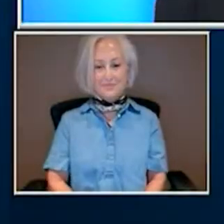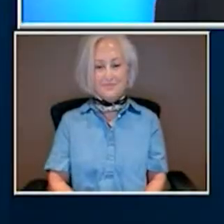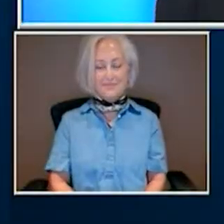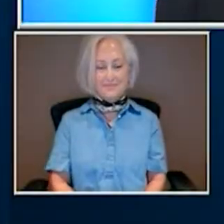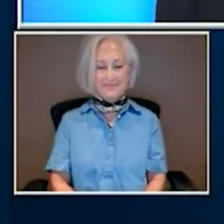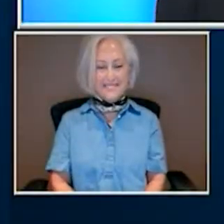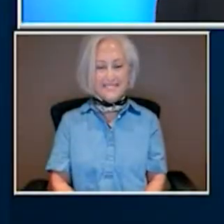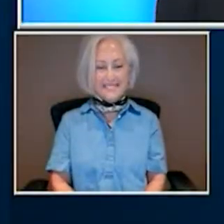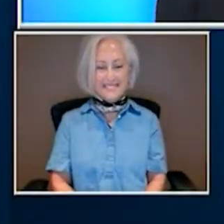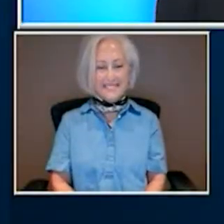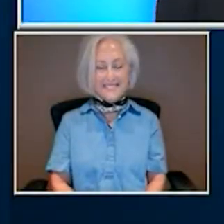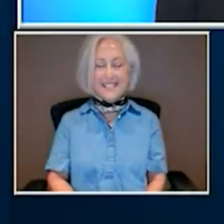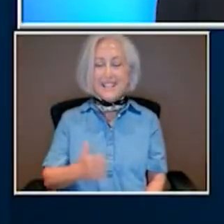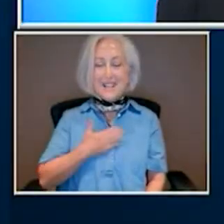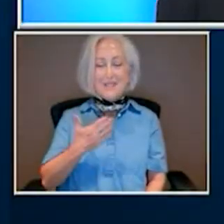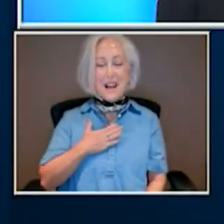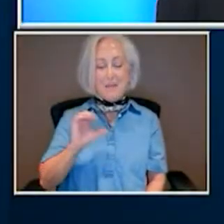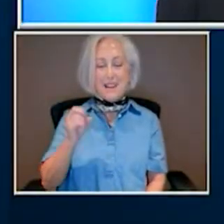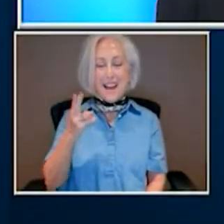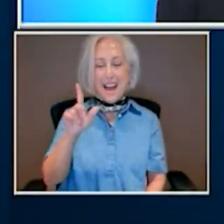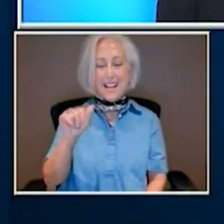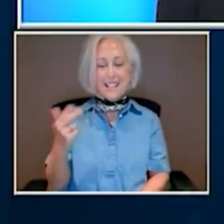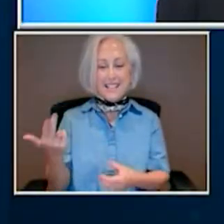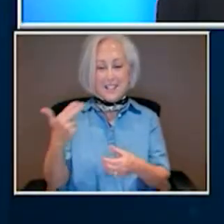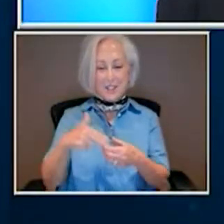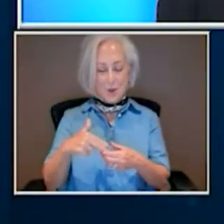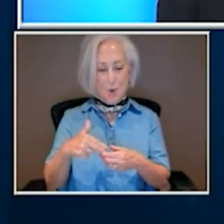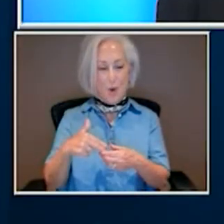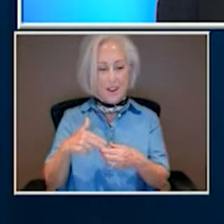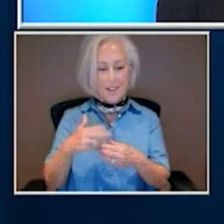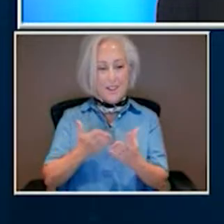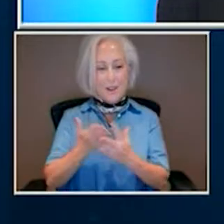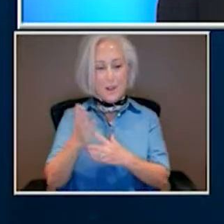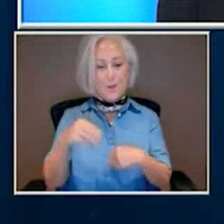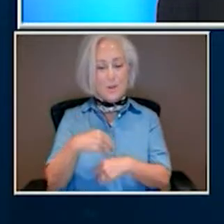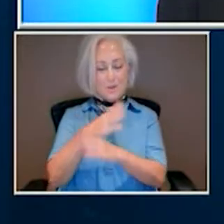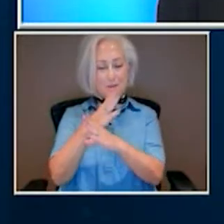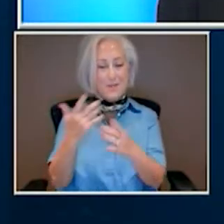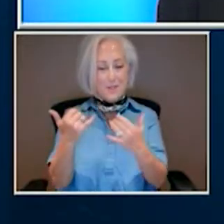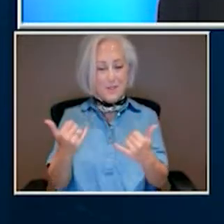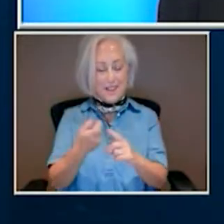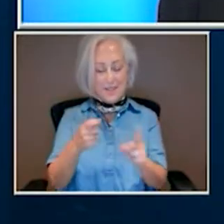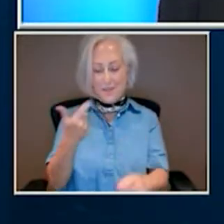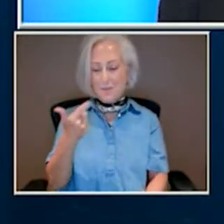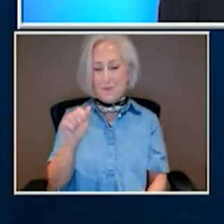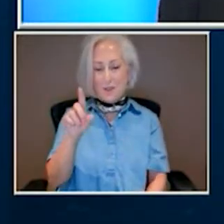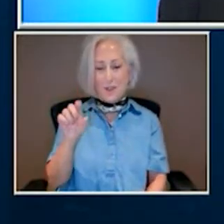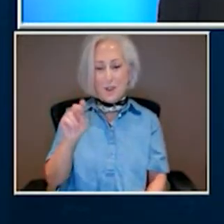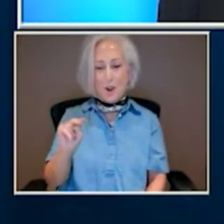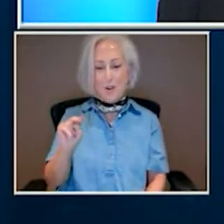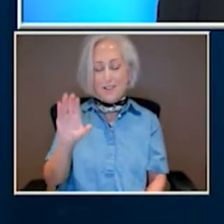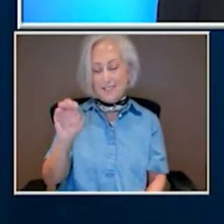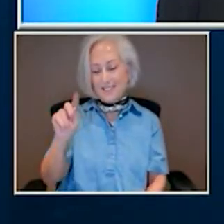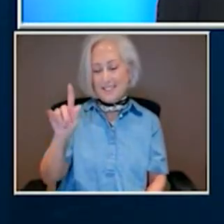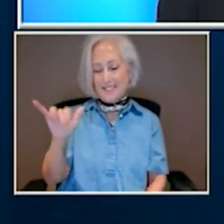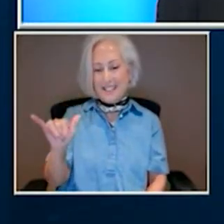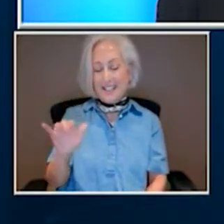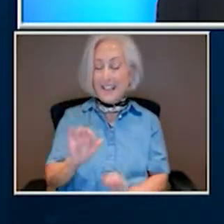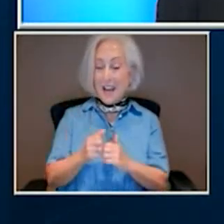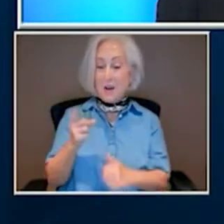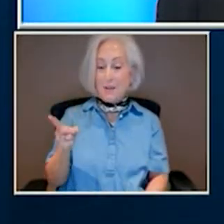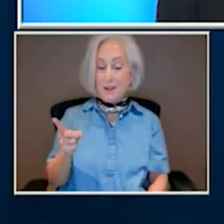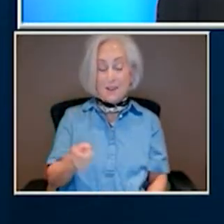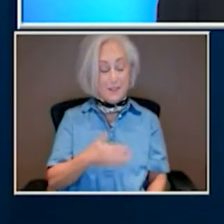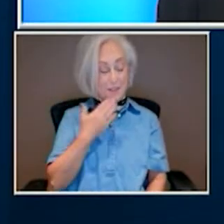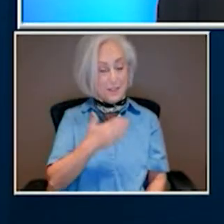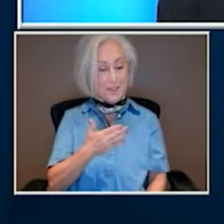We're so glad to have Ashley joining us virtually from Garden City this morning. Ashley, how are you? I'm good. Good